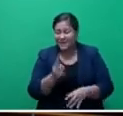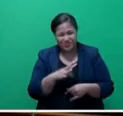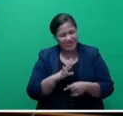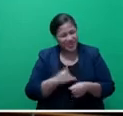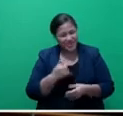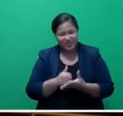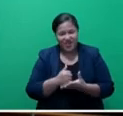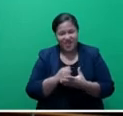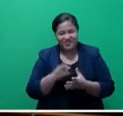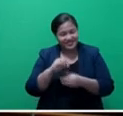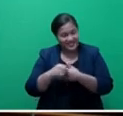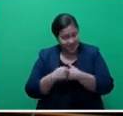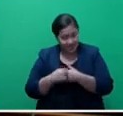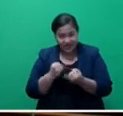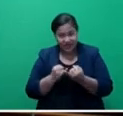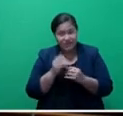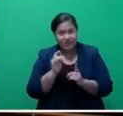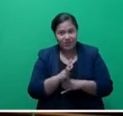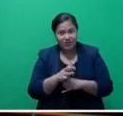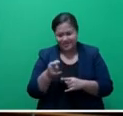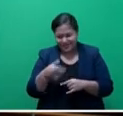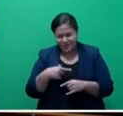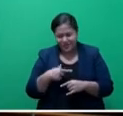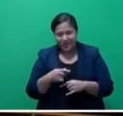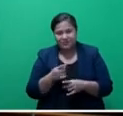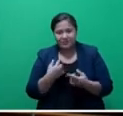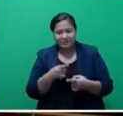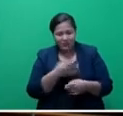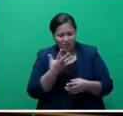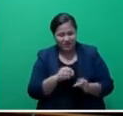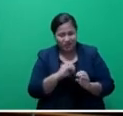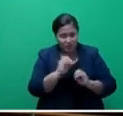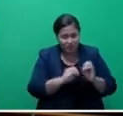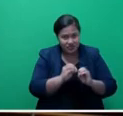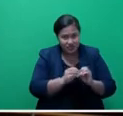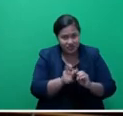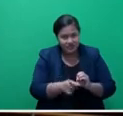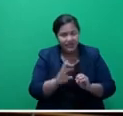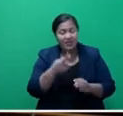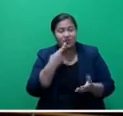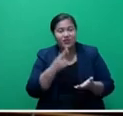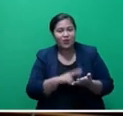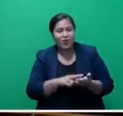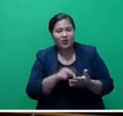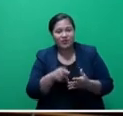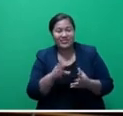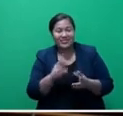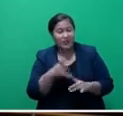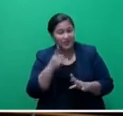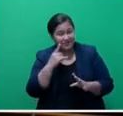paramount on board. And these particular observers, Honorable Speaker, sir, they report on unidentified